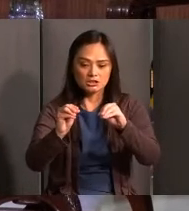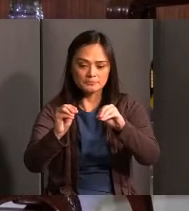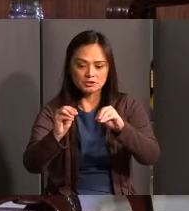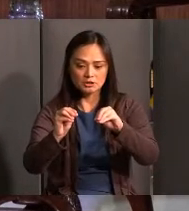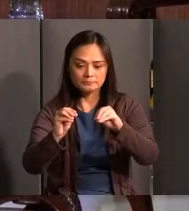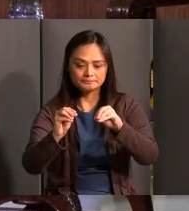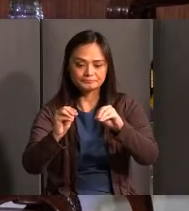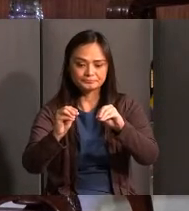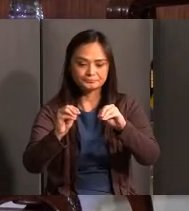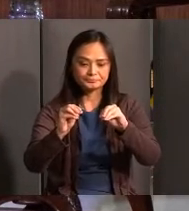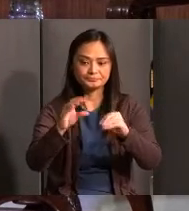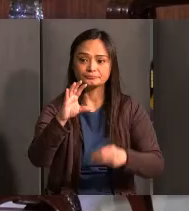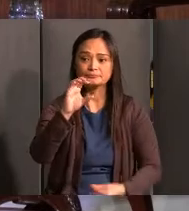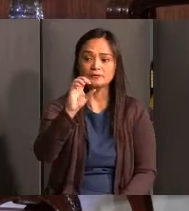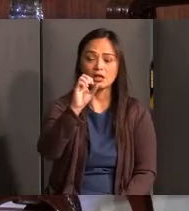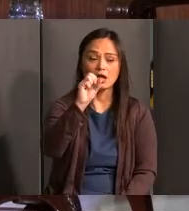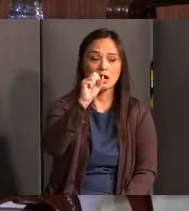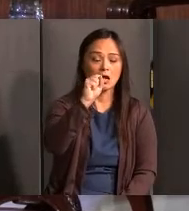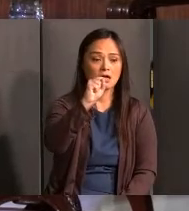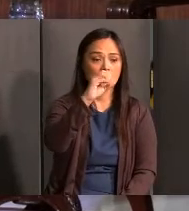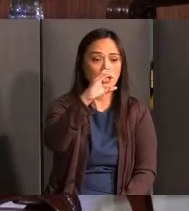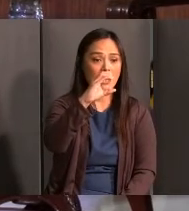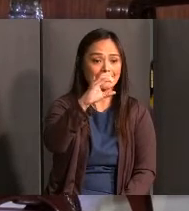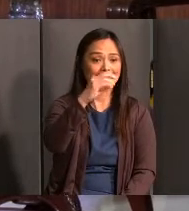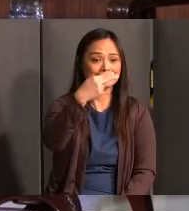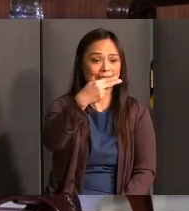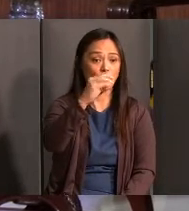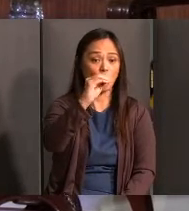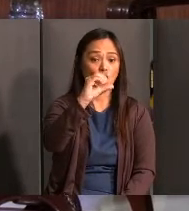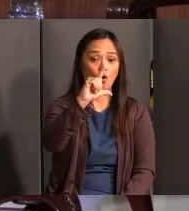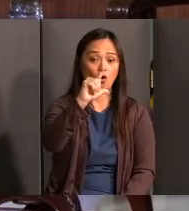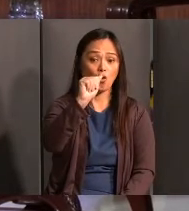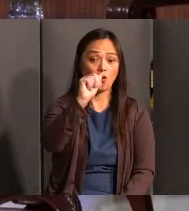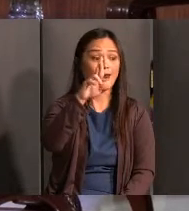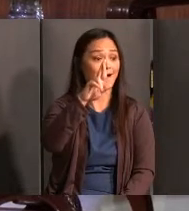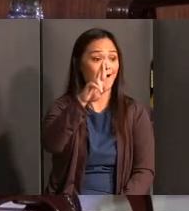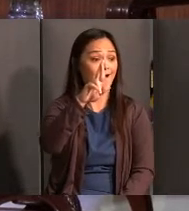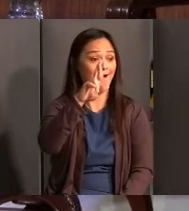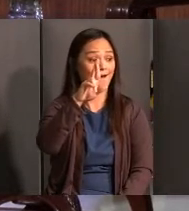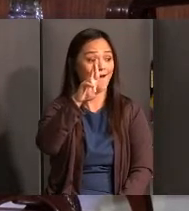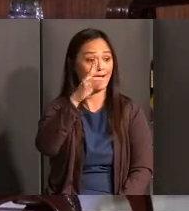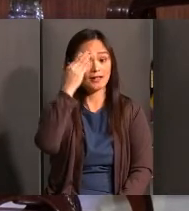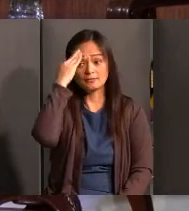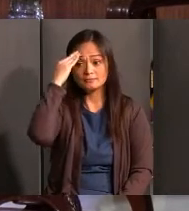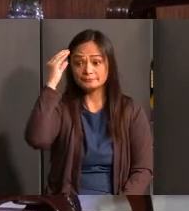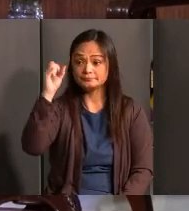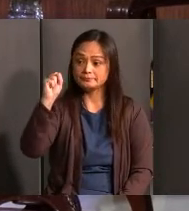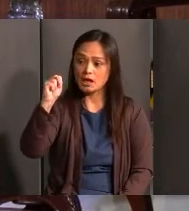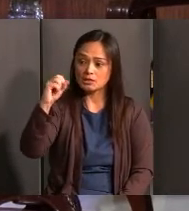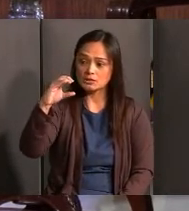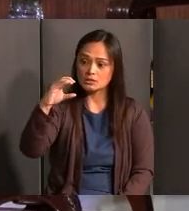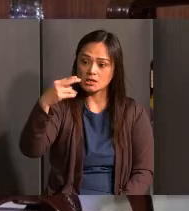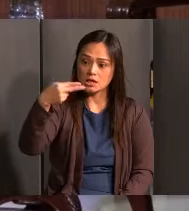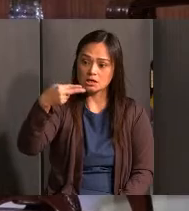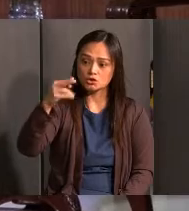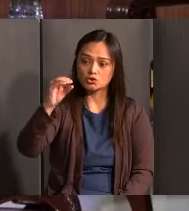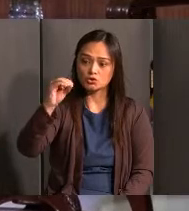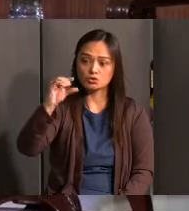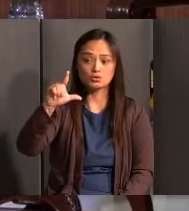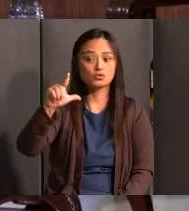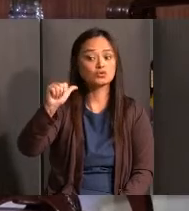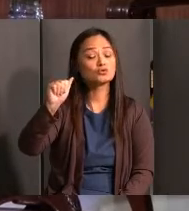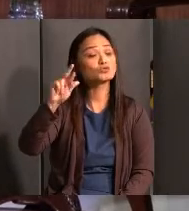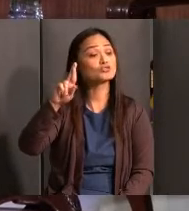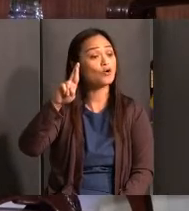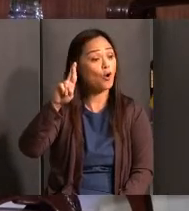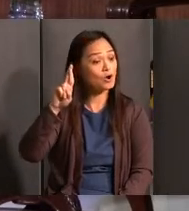Taguig. And every time yung scholarship nila ay ibibigay, Rene would preach. And Rene would send